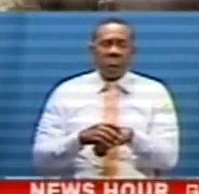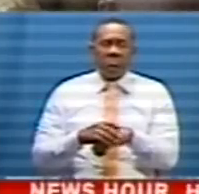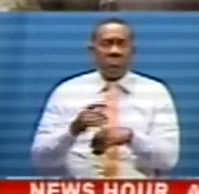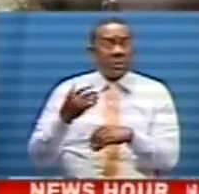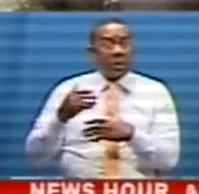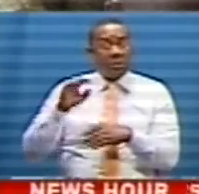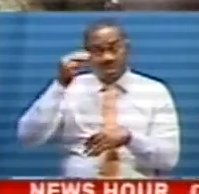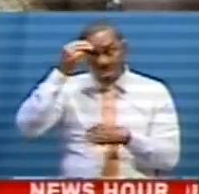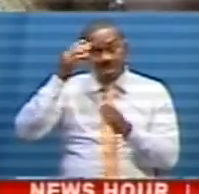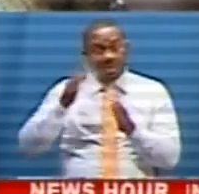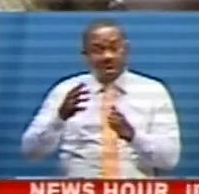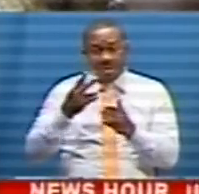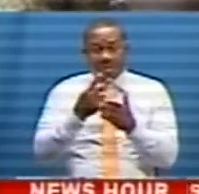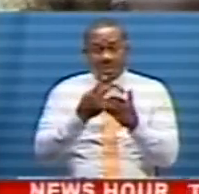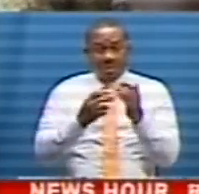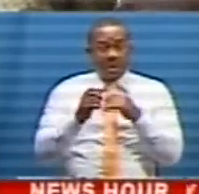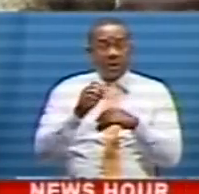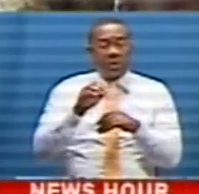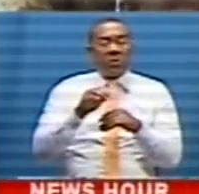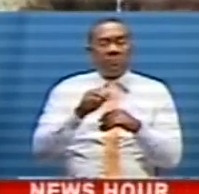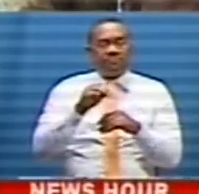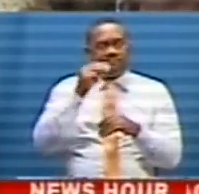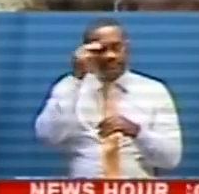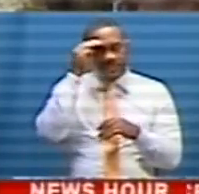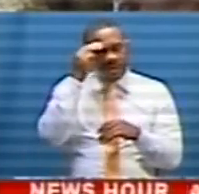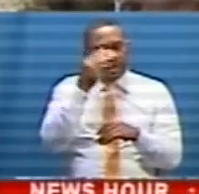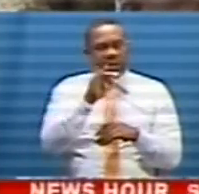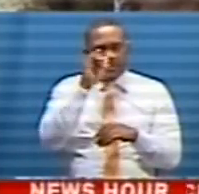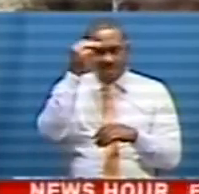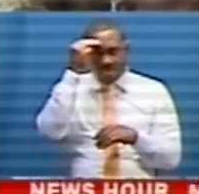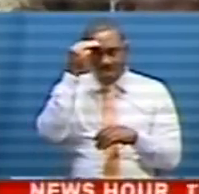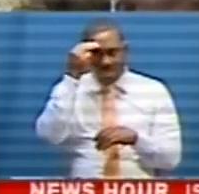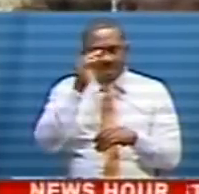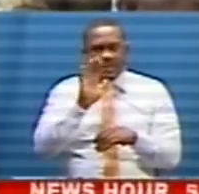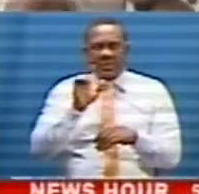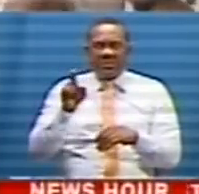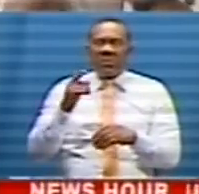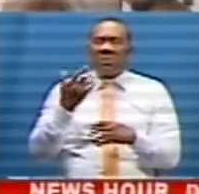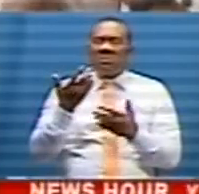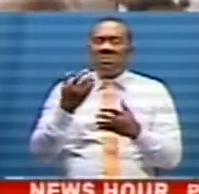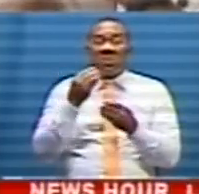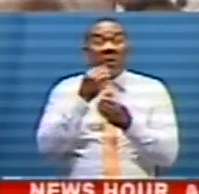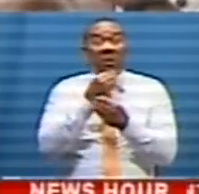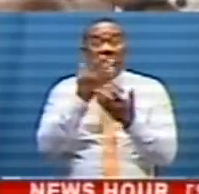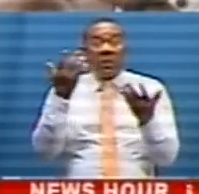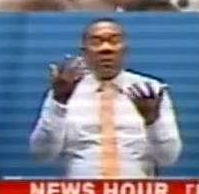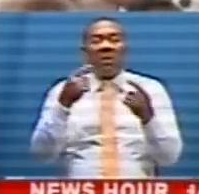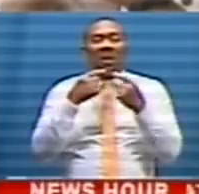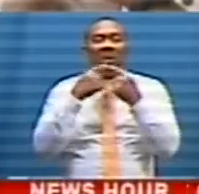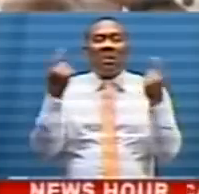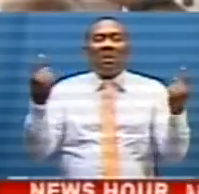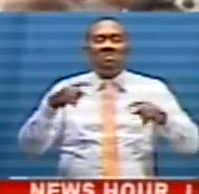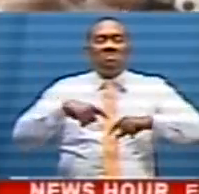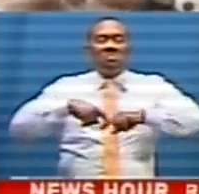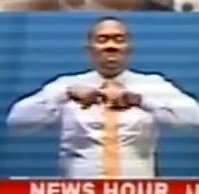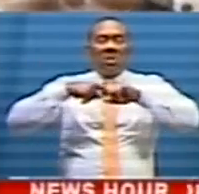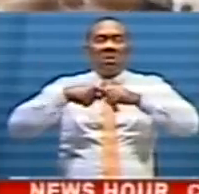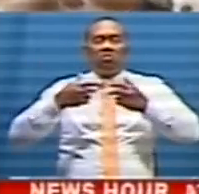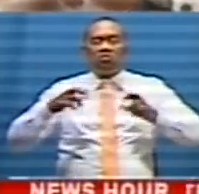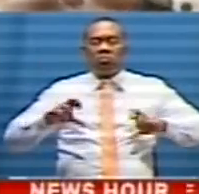minister in both the Atamills and Mahama governments before announcing his retirement from active politics